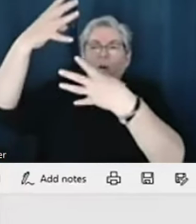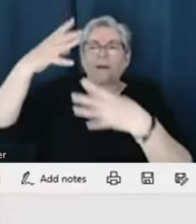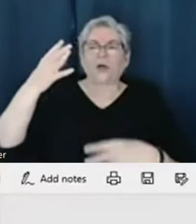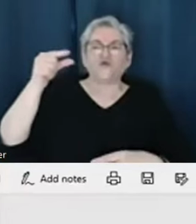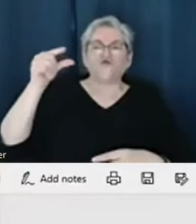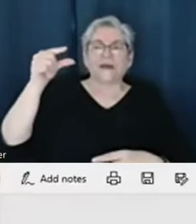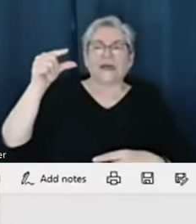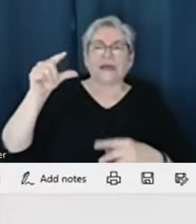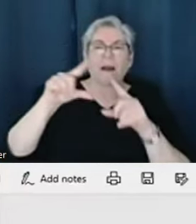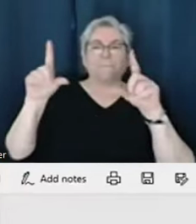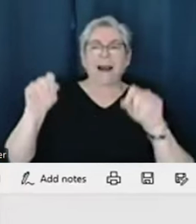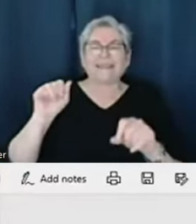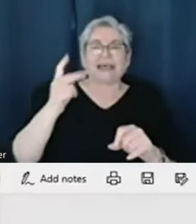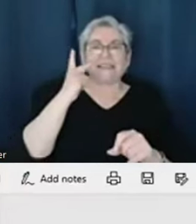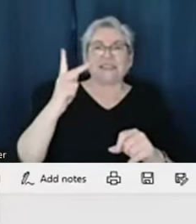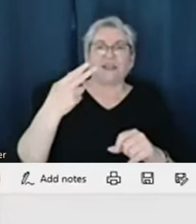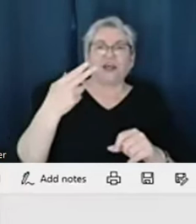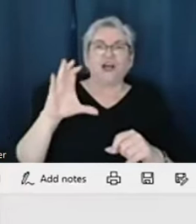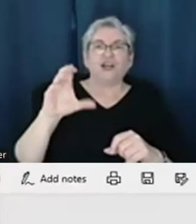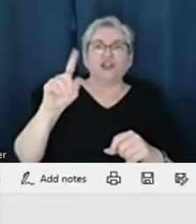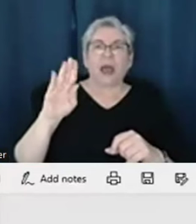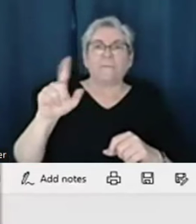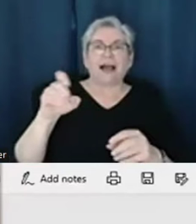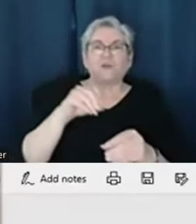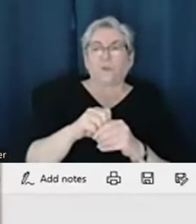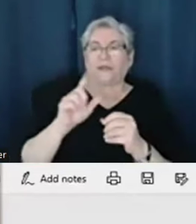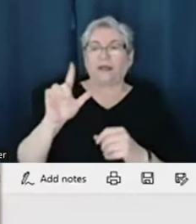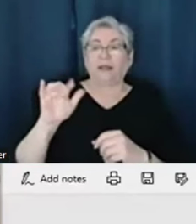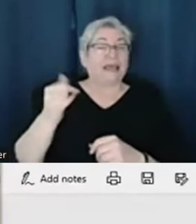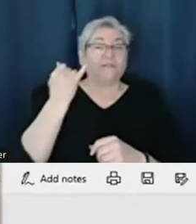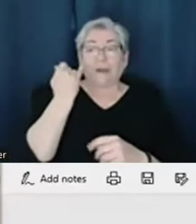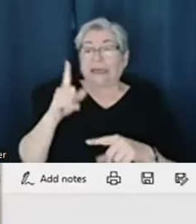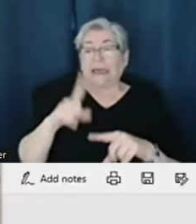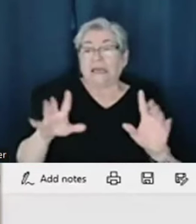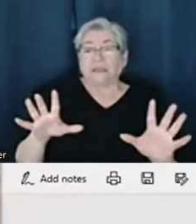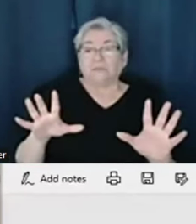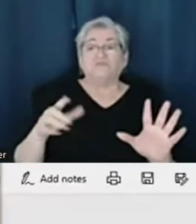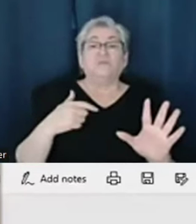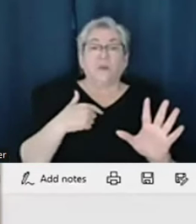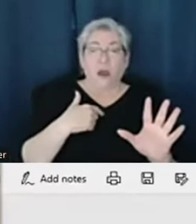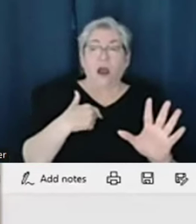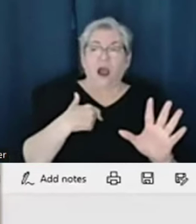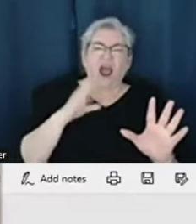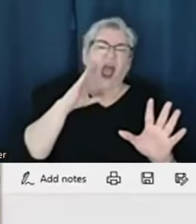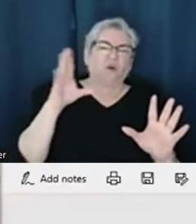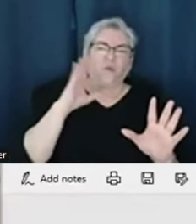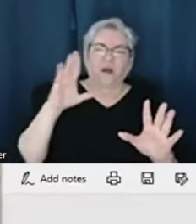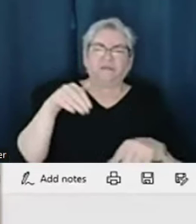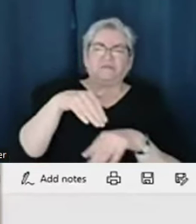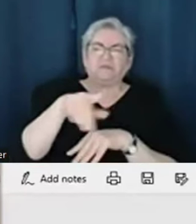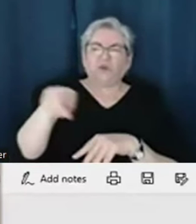chat box with the links. If you cannot, I will get this all to you very, very quickly.